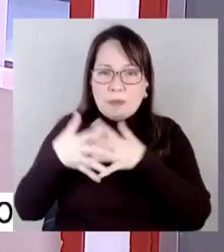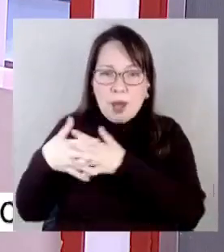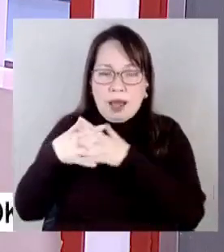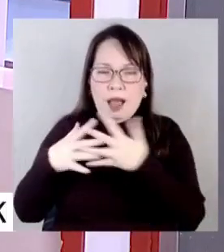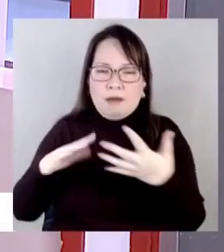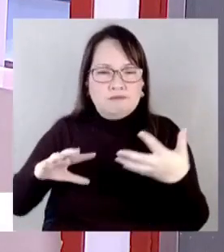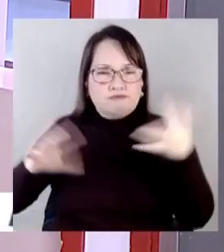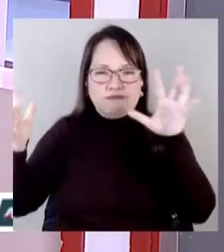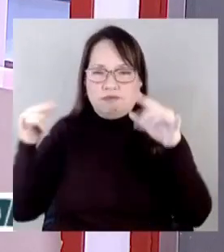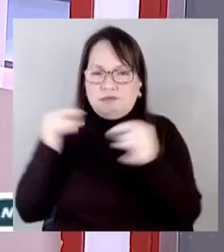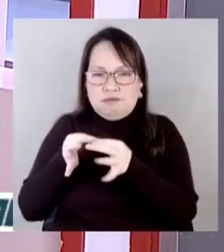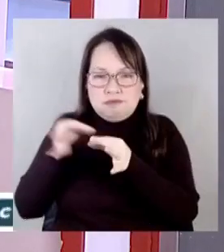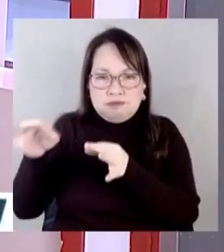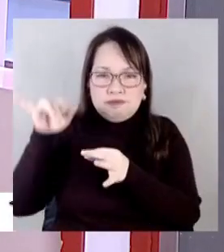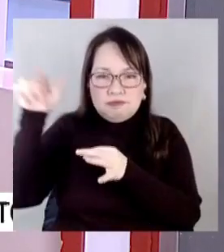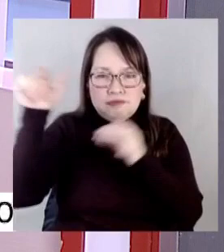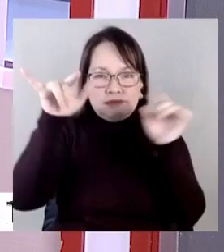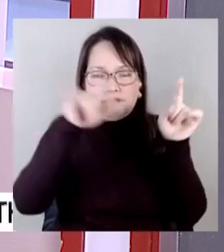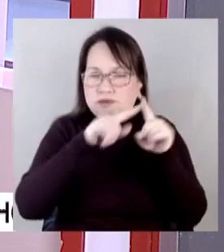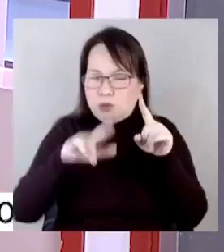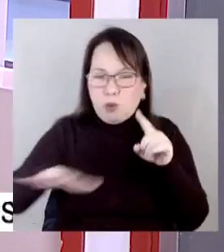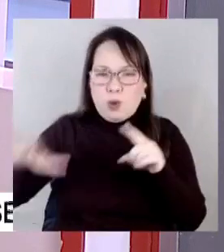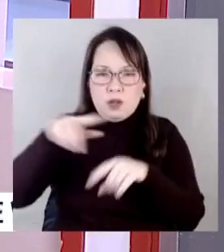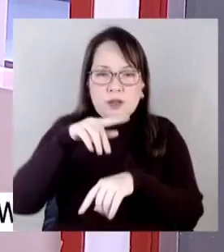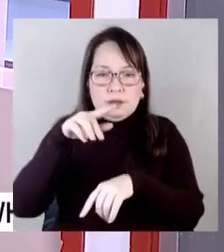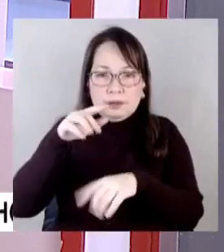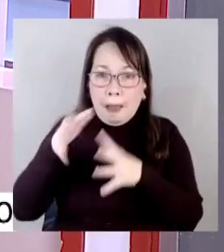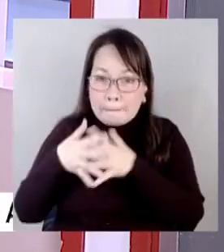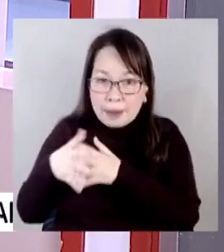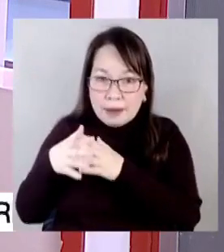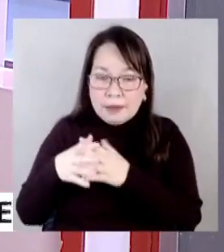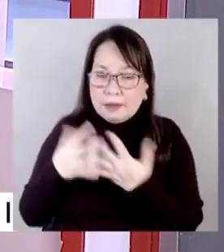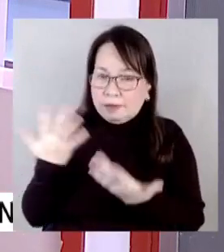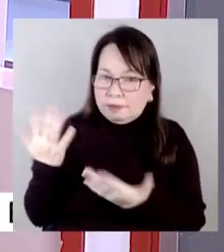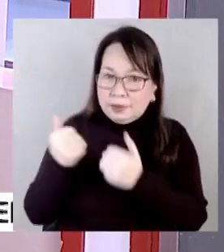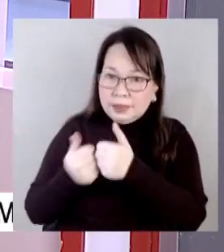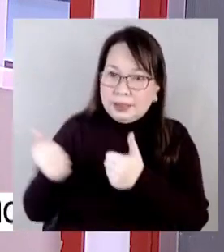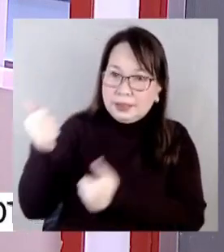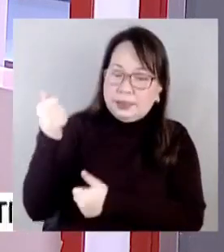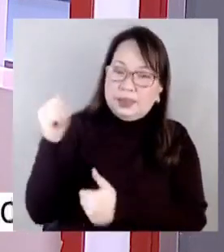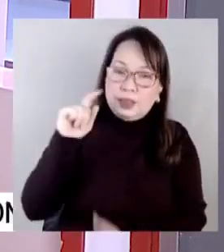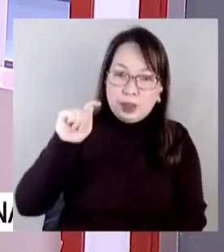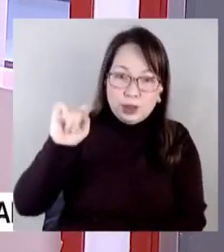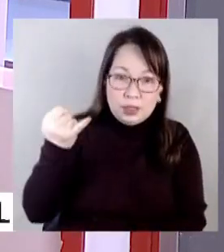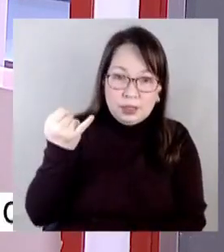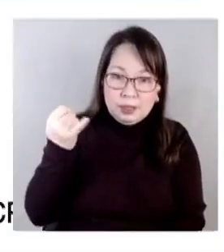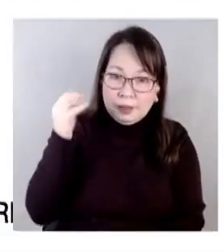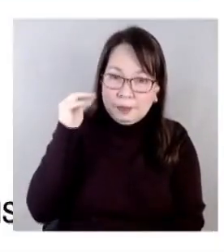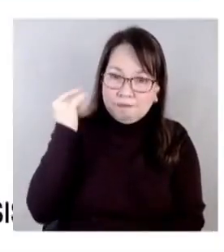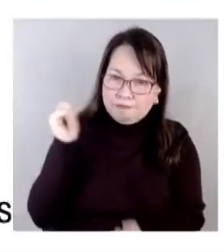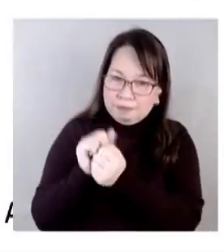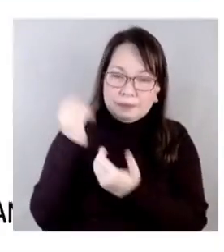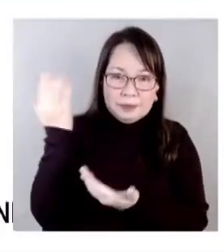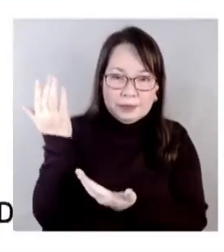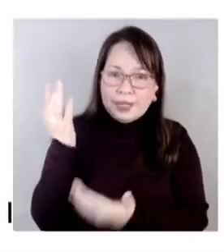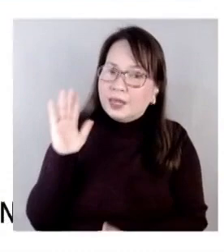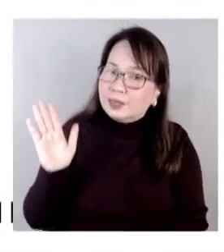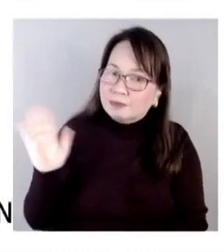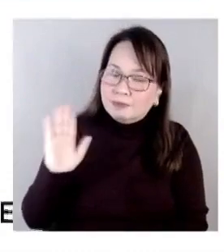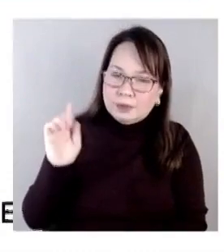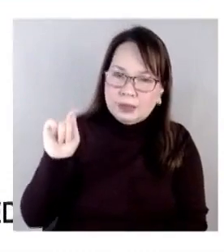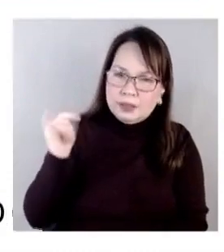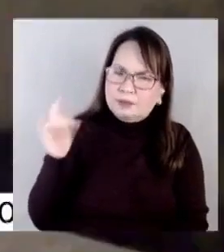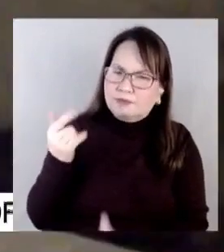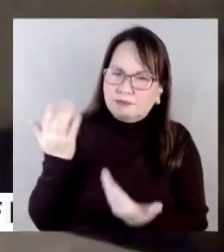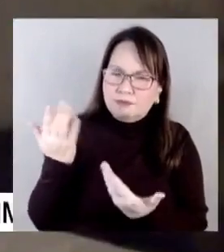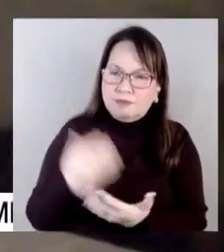flight cancellations across the U.S. ABS-CBN North America Bureau Chief TJ Manotoc now joins us with an update. TJ, how are things there?